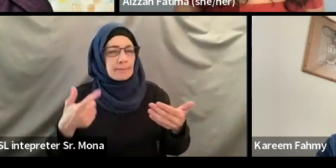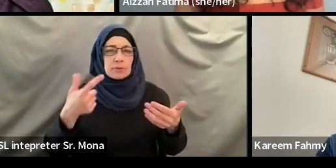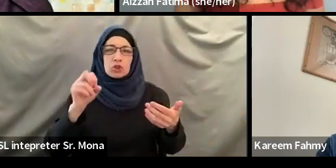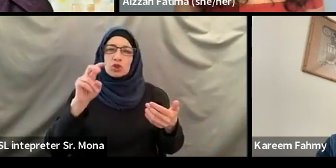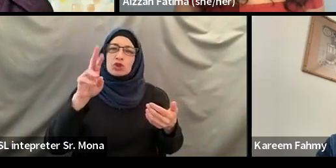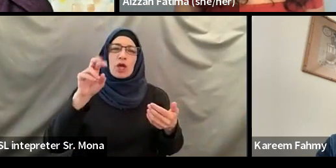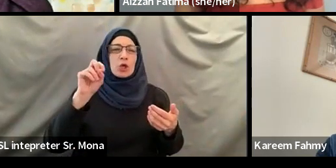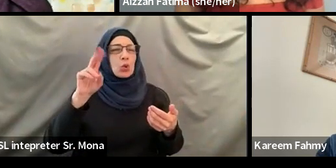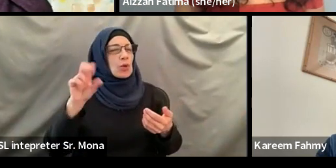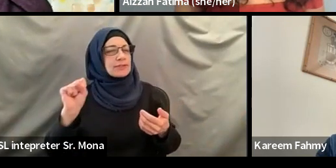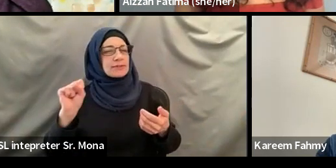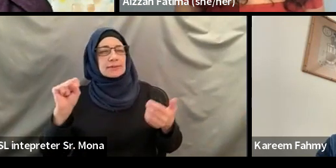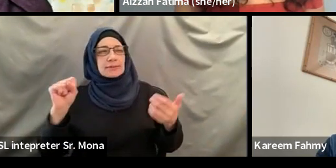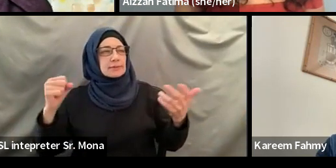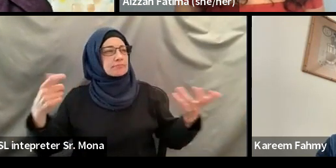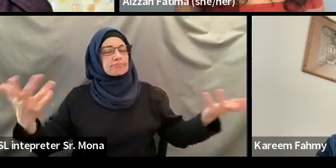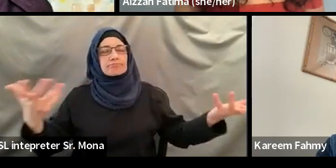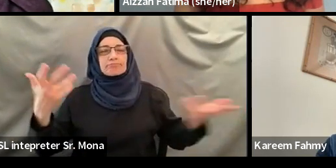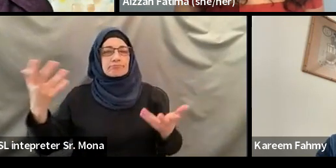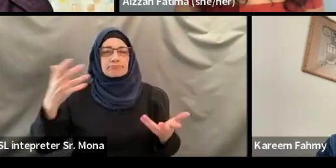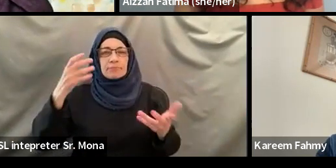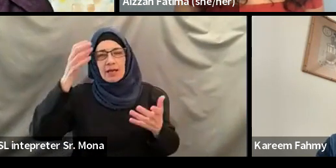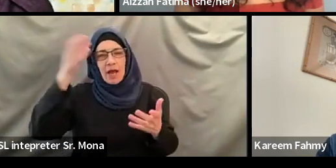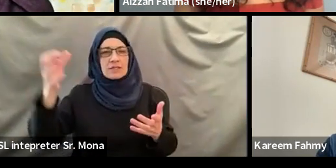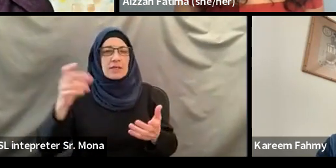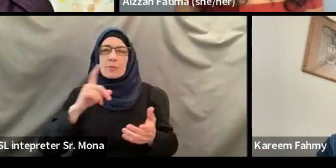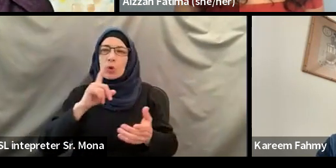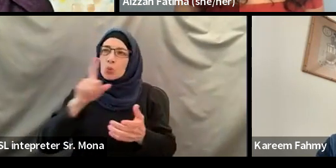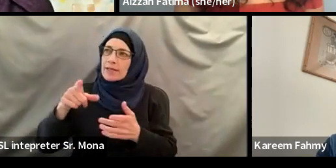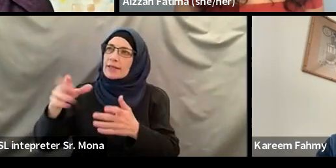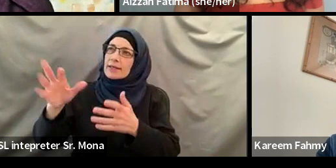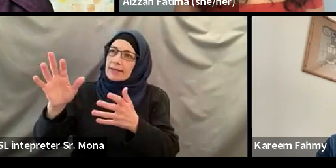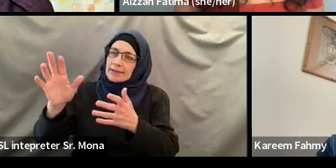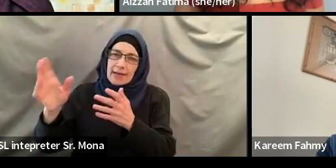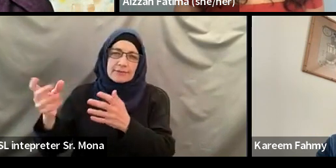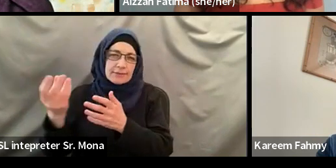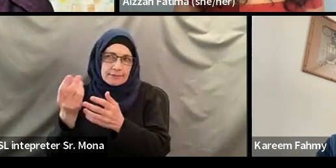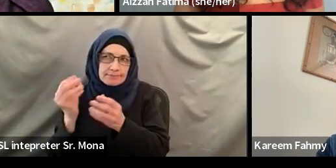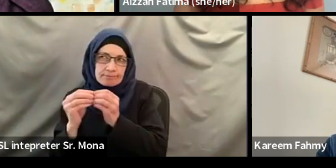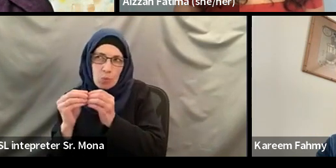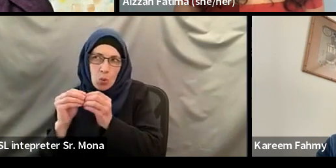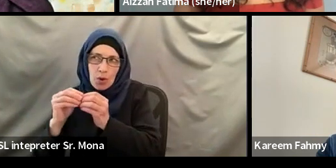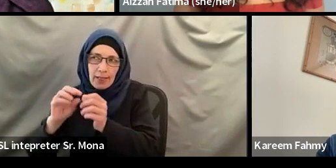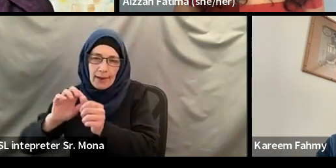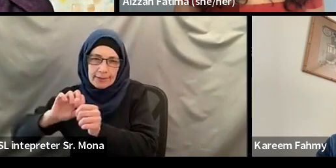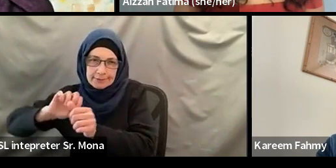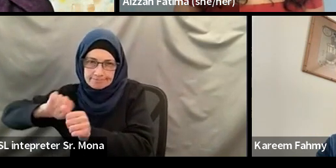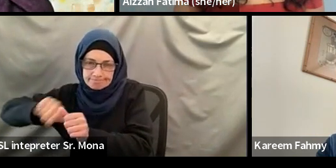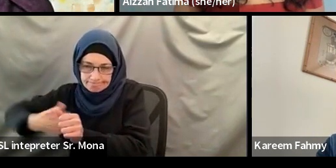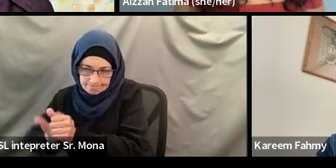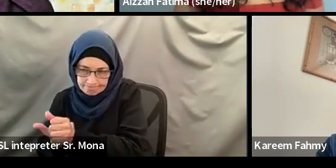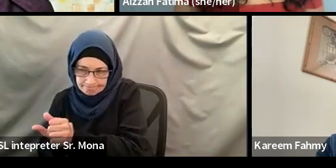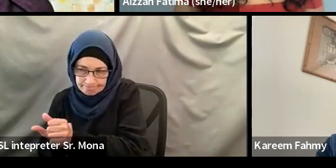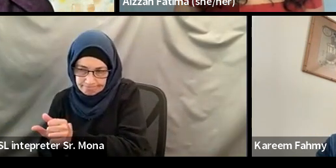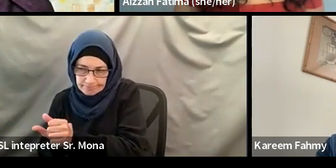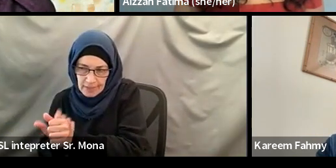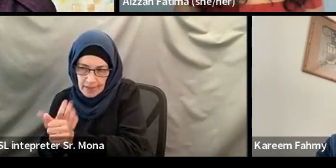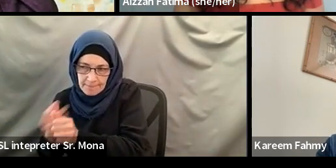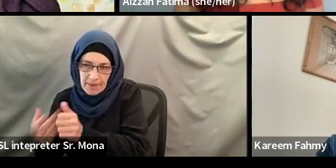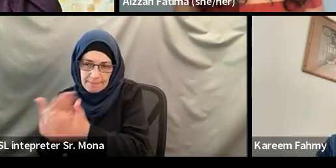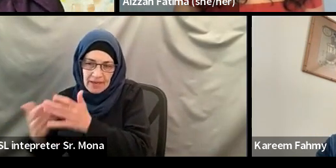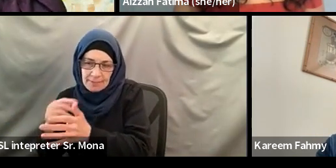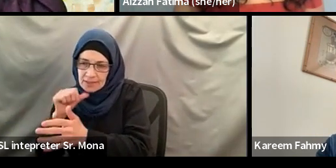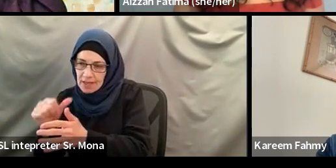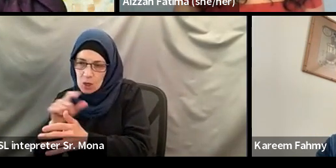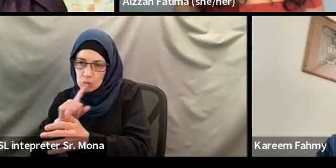is in the making, but hasn't quite reached like each audience from theaters in a way that I would